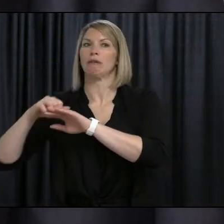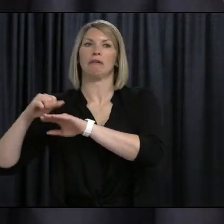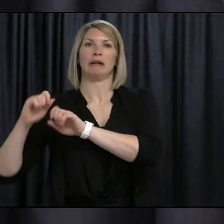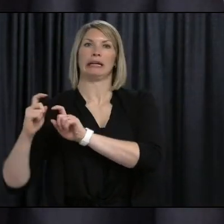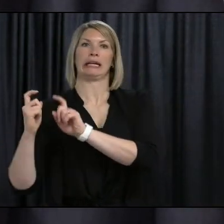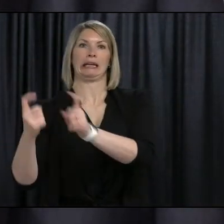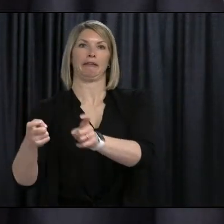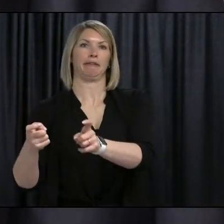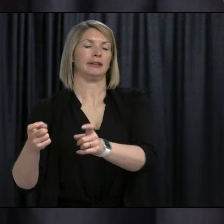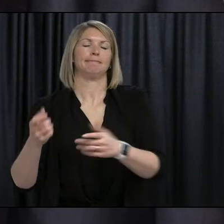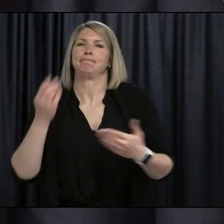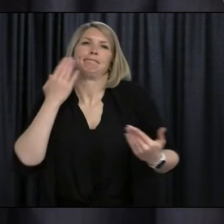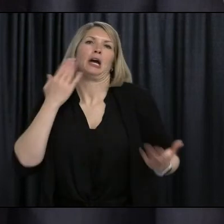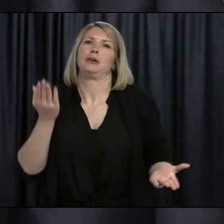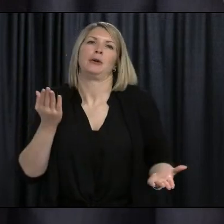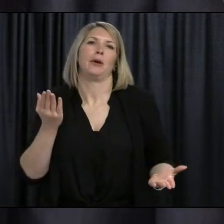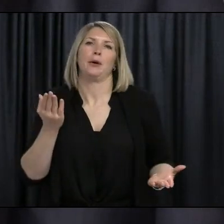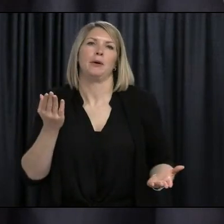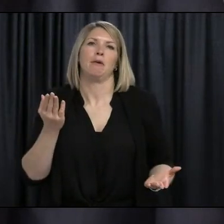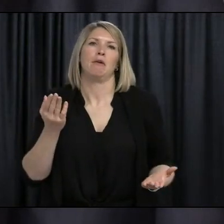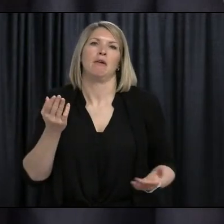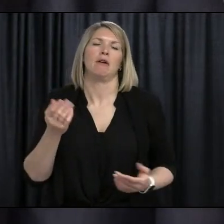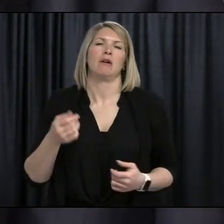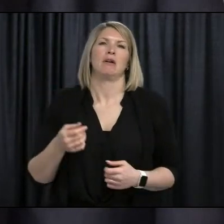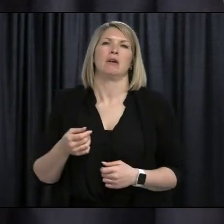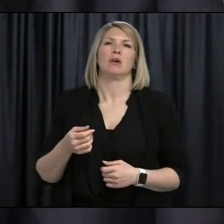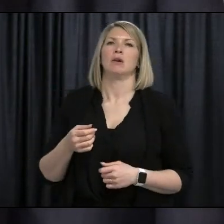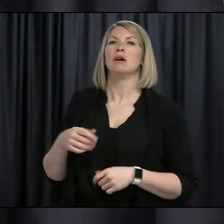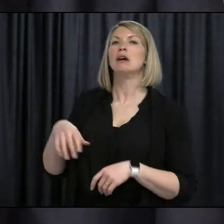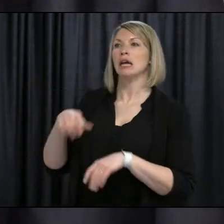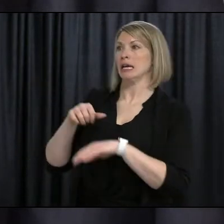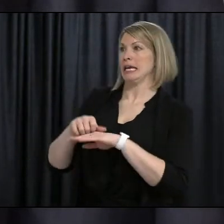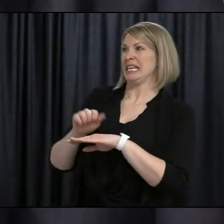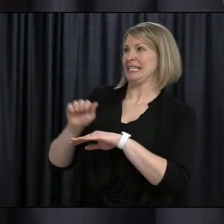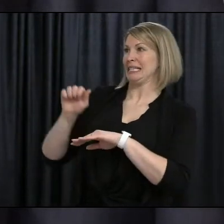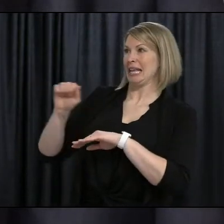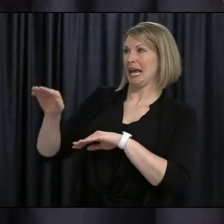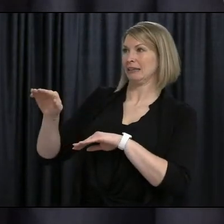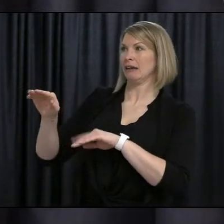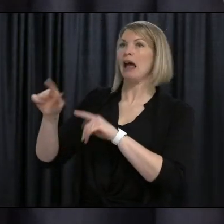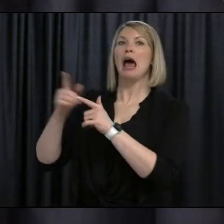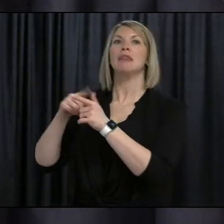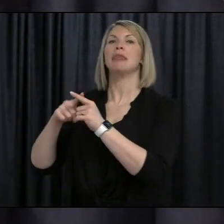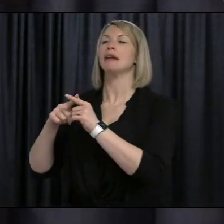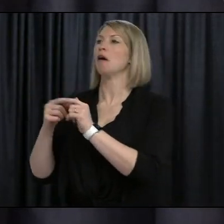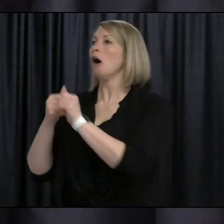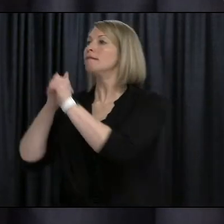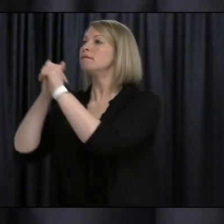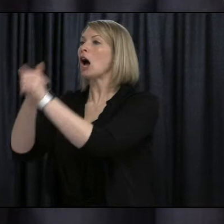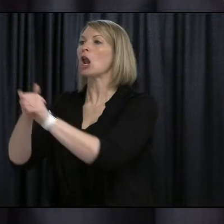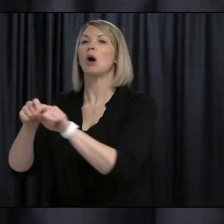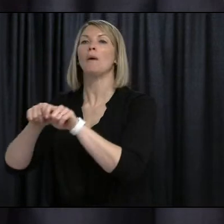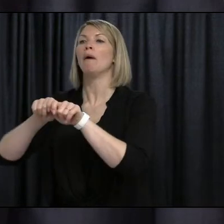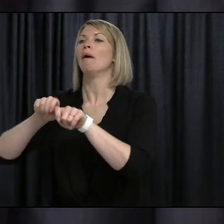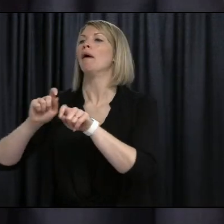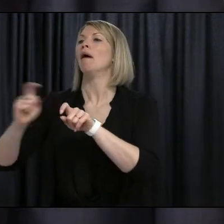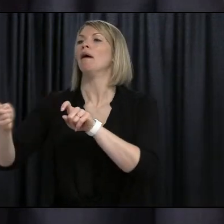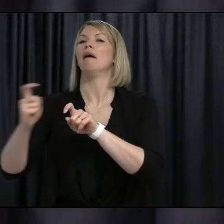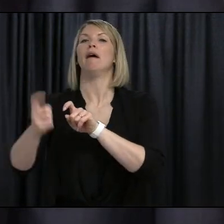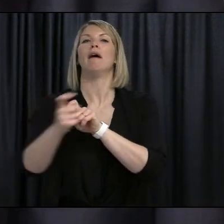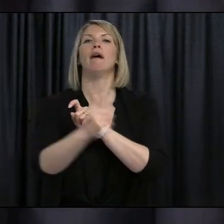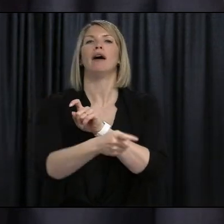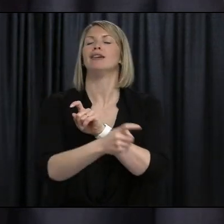be possible or practical for us to track their onward distribution. So I would have to direct you